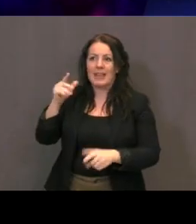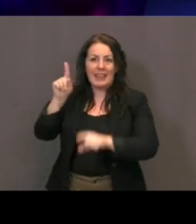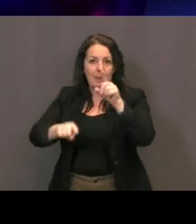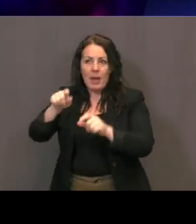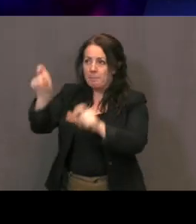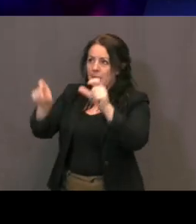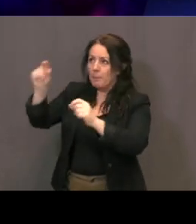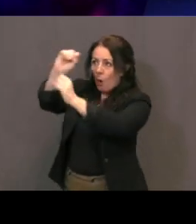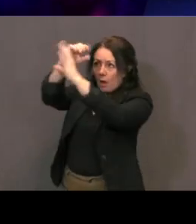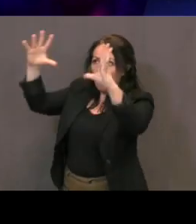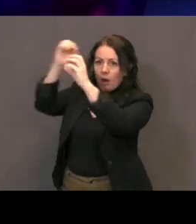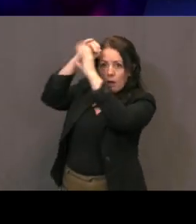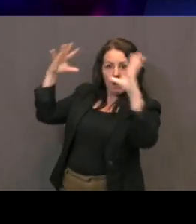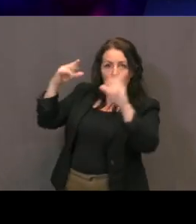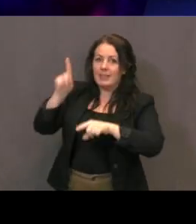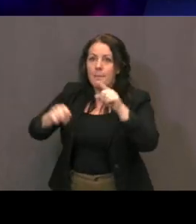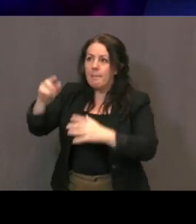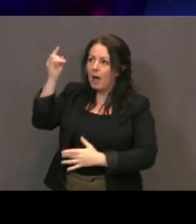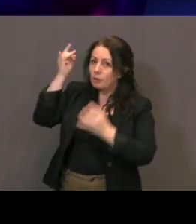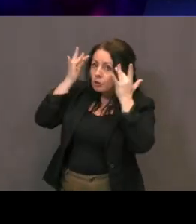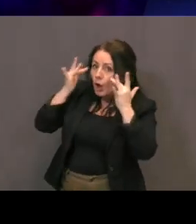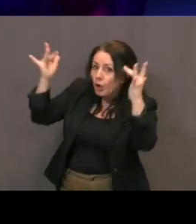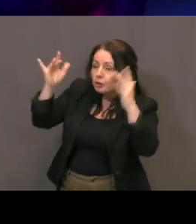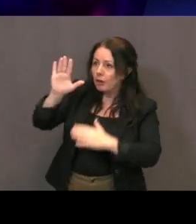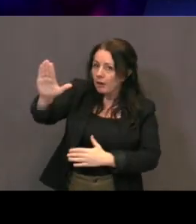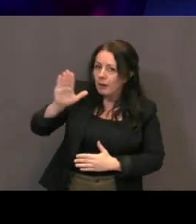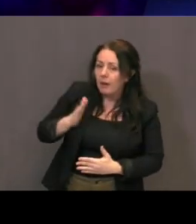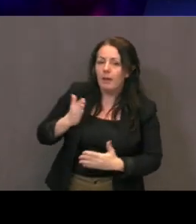though language and words can seem very abstract,